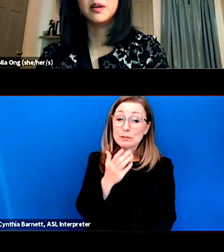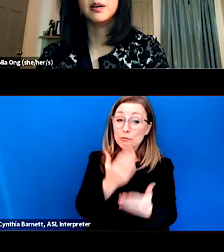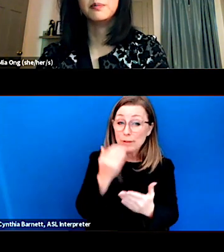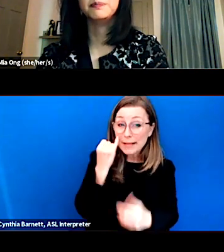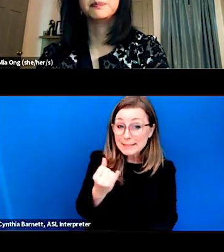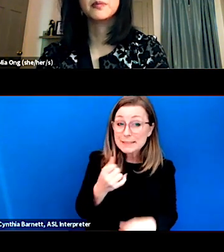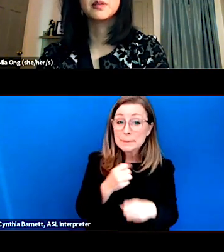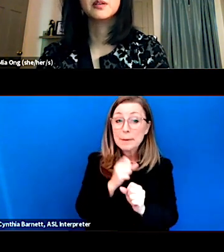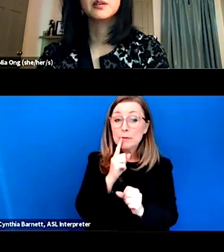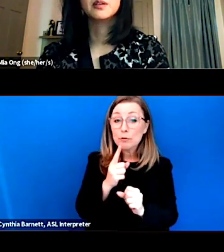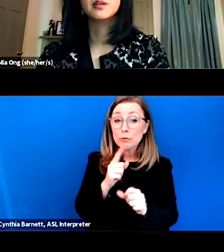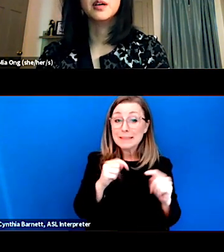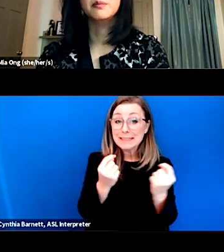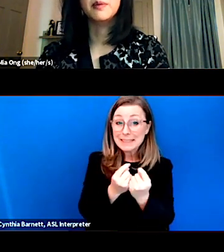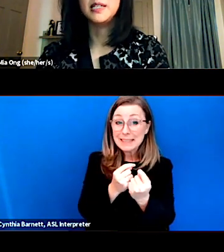same